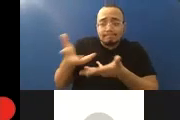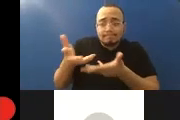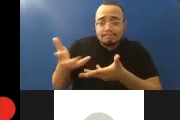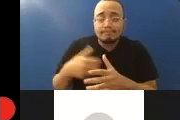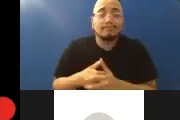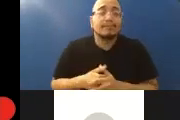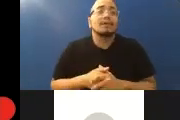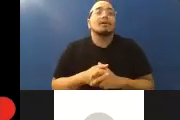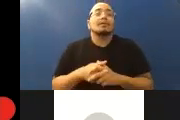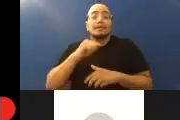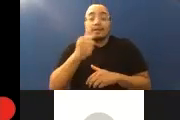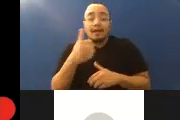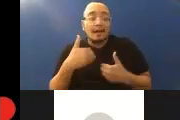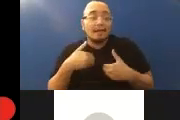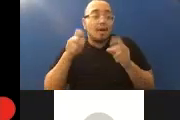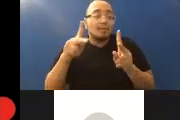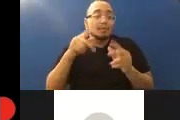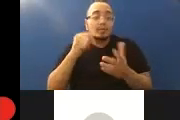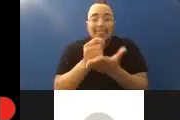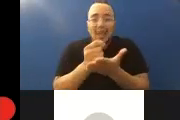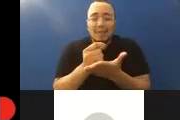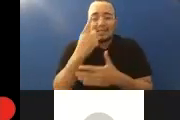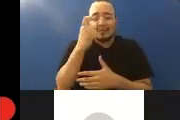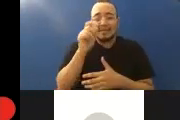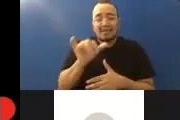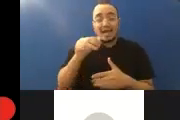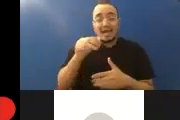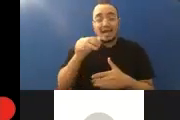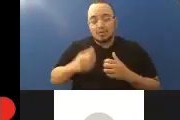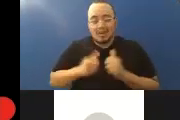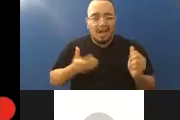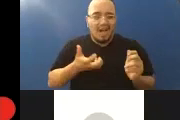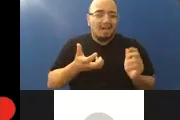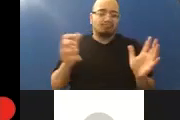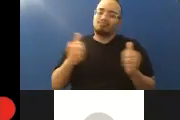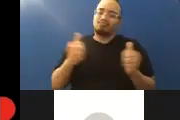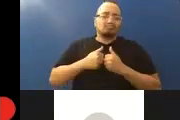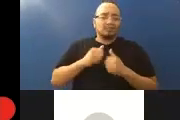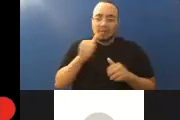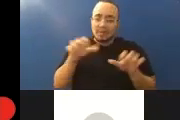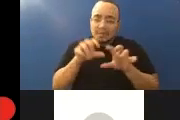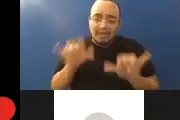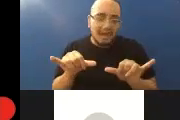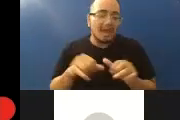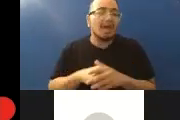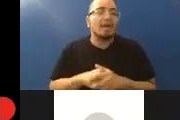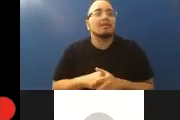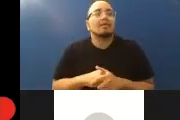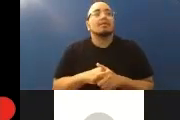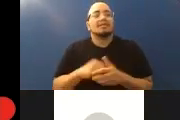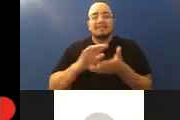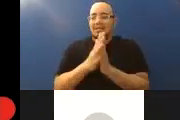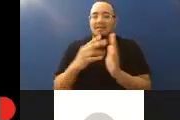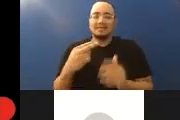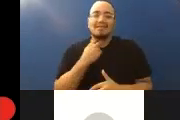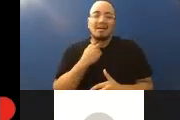kind of like taboo in the hood. You don't want to do that. And they just kind of got stuck. And when I hold my classes, you know,